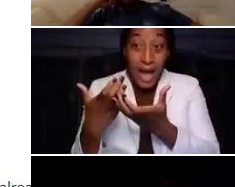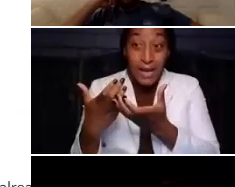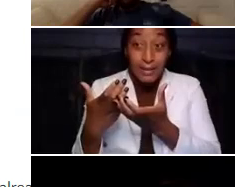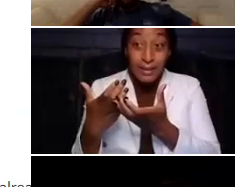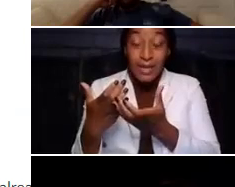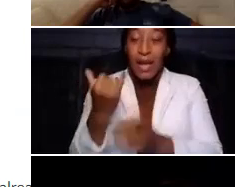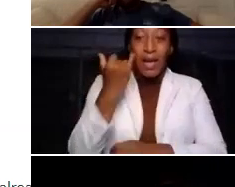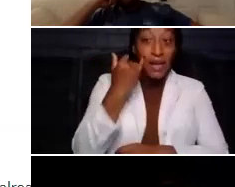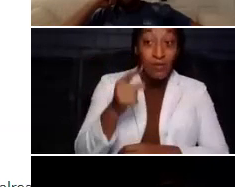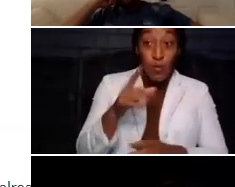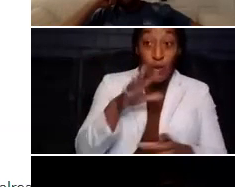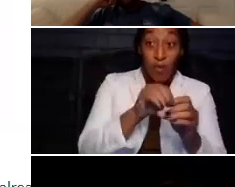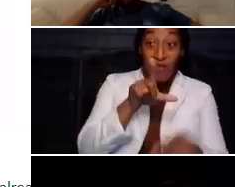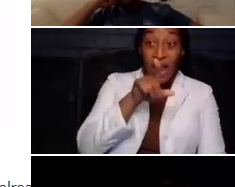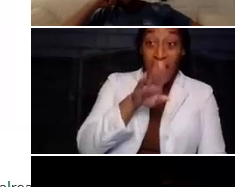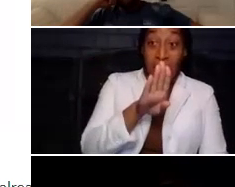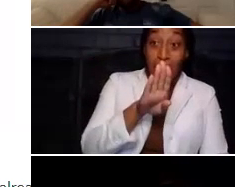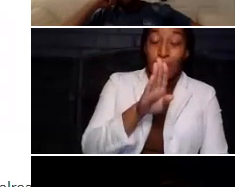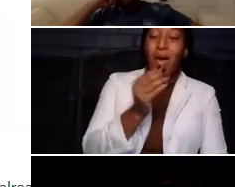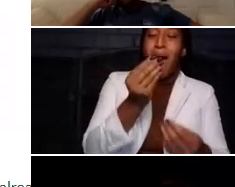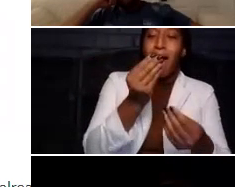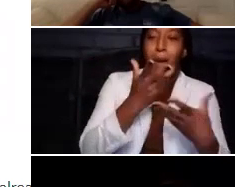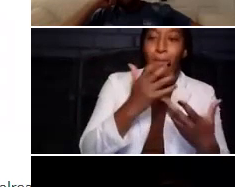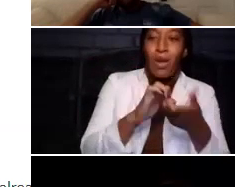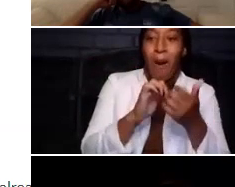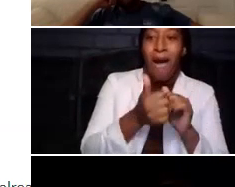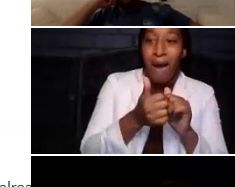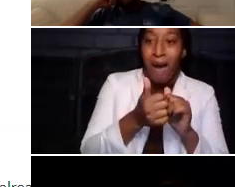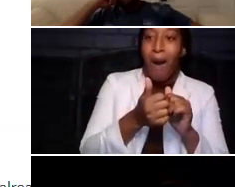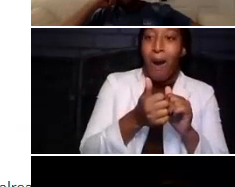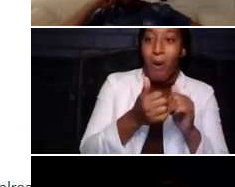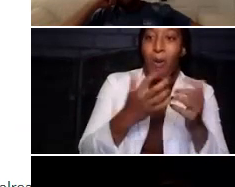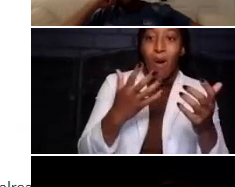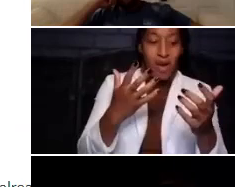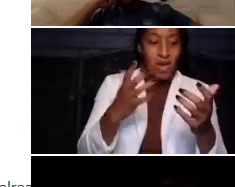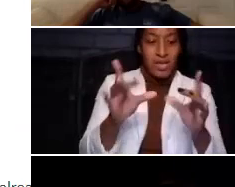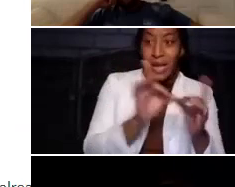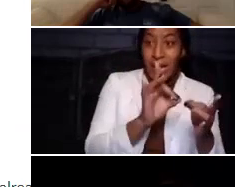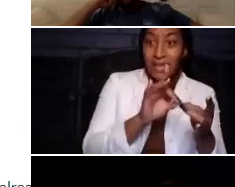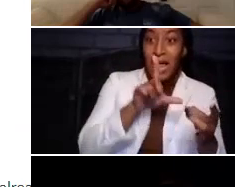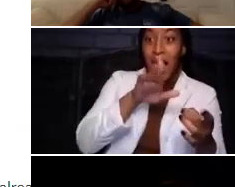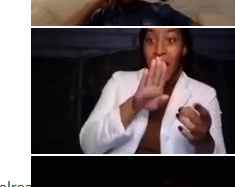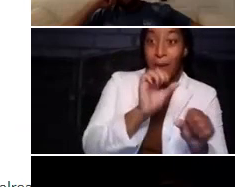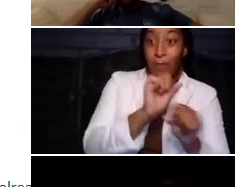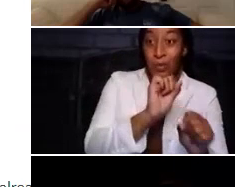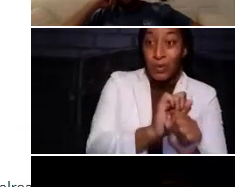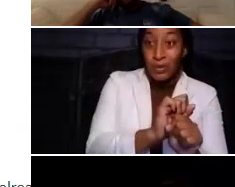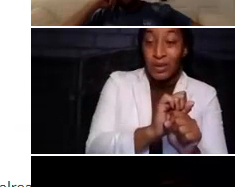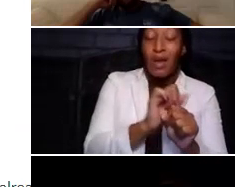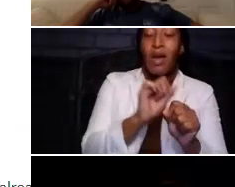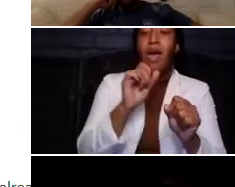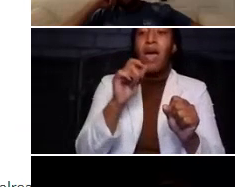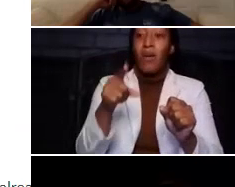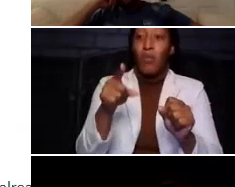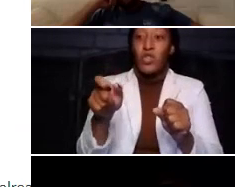You have to include a full copy of the article. That could be when you email me your summary, you could put me a link to the